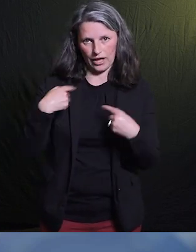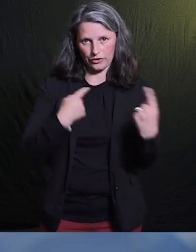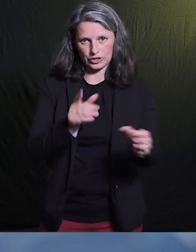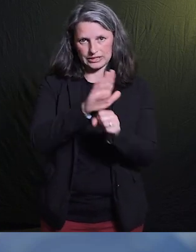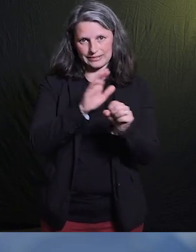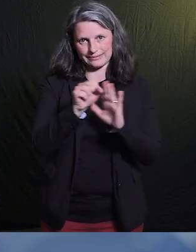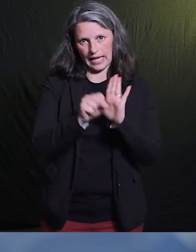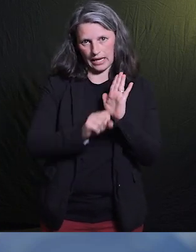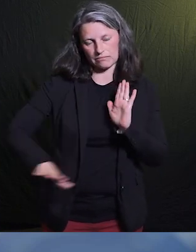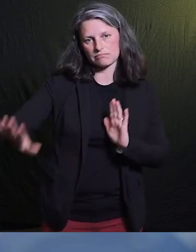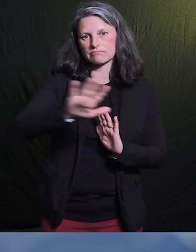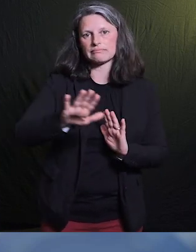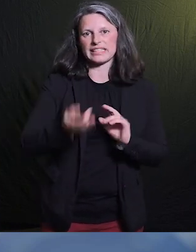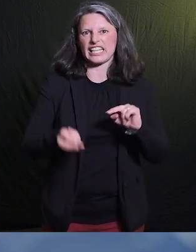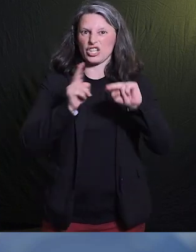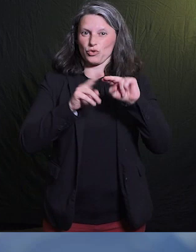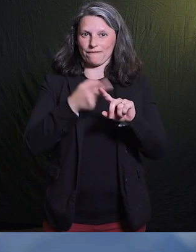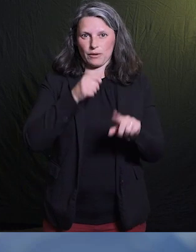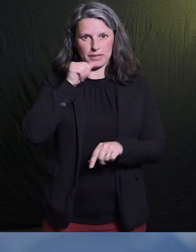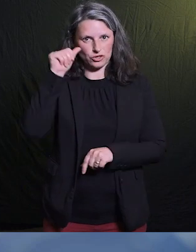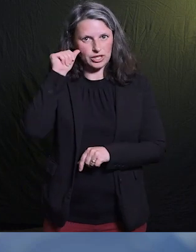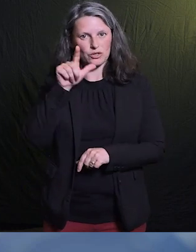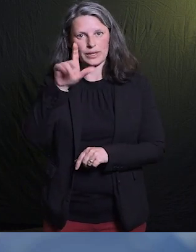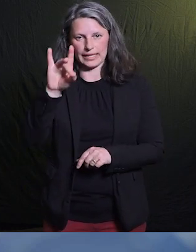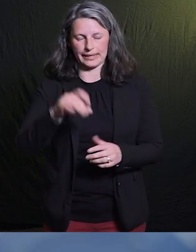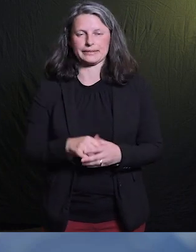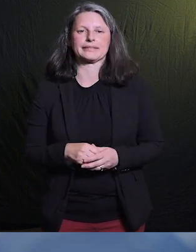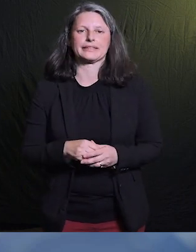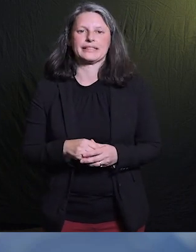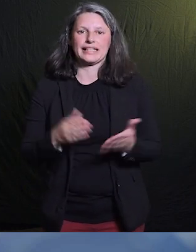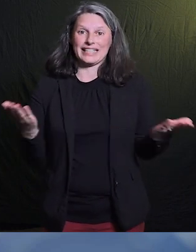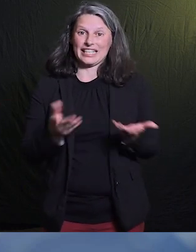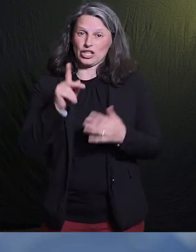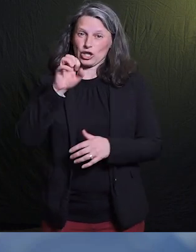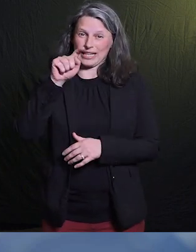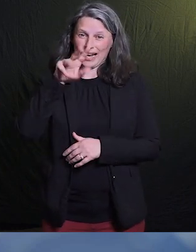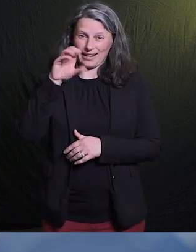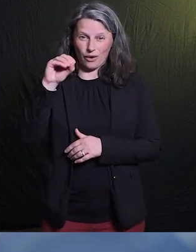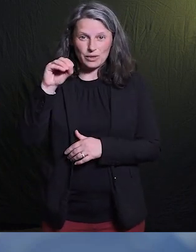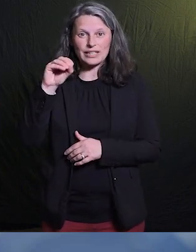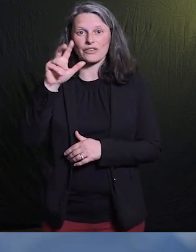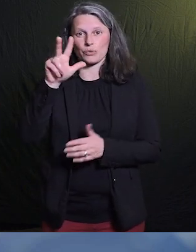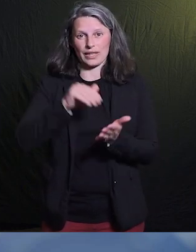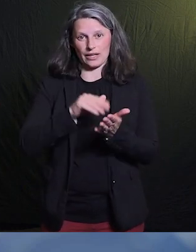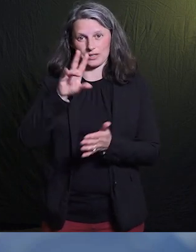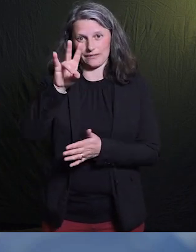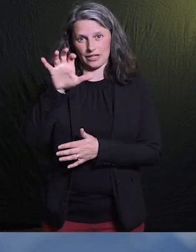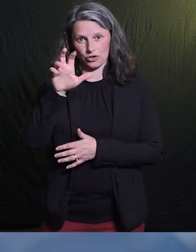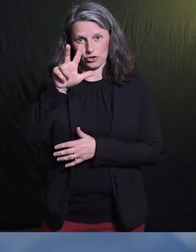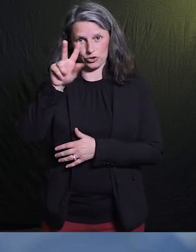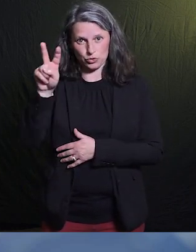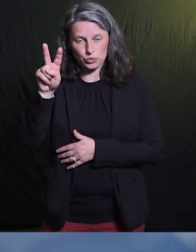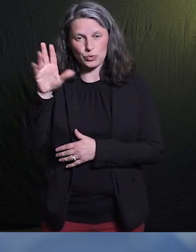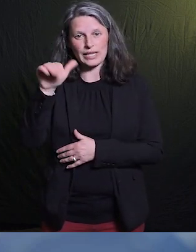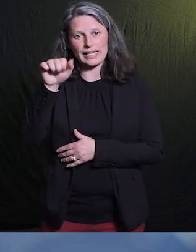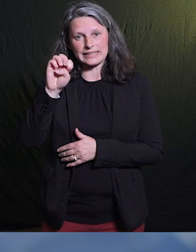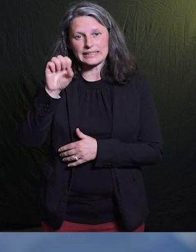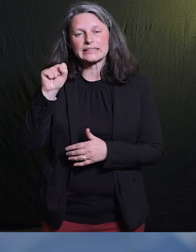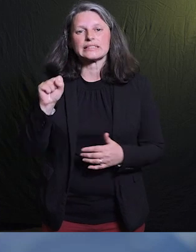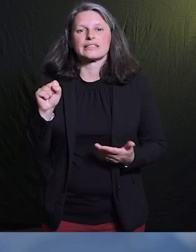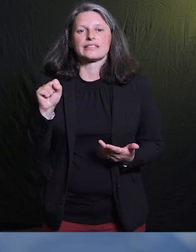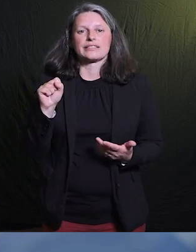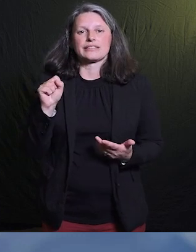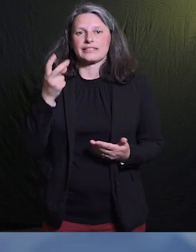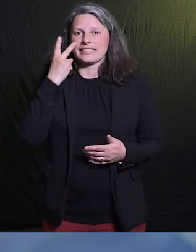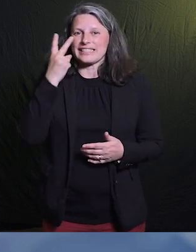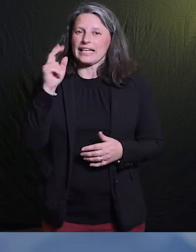statewide, an increase of 28 over the previous day's number. Here in Kent County, we're at 3,732 cases.